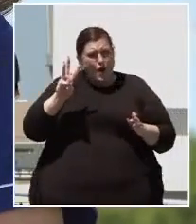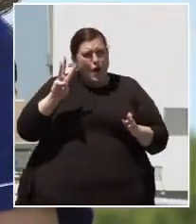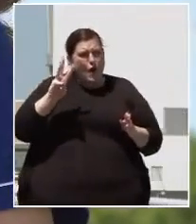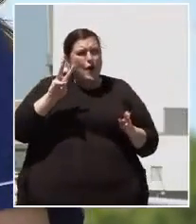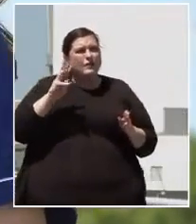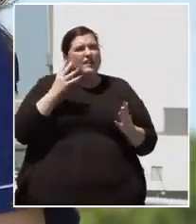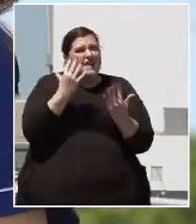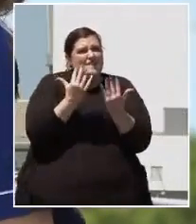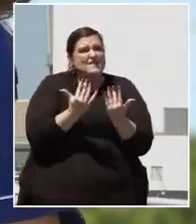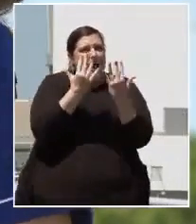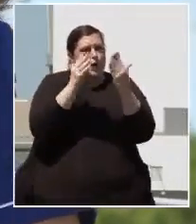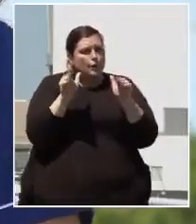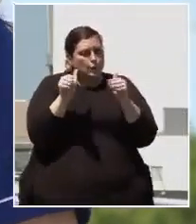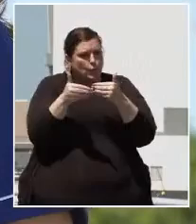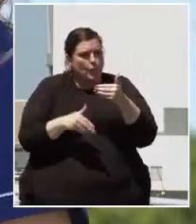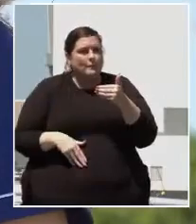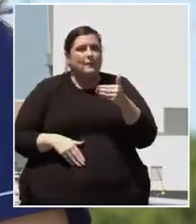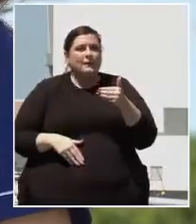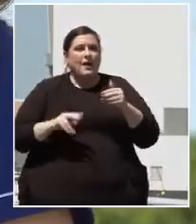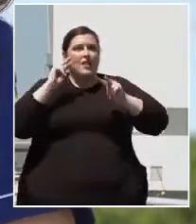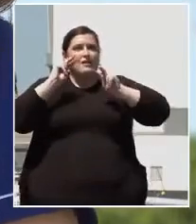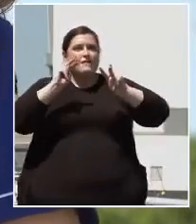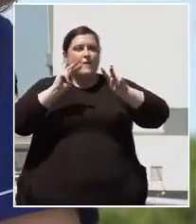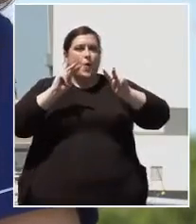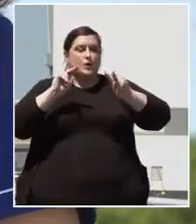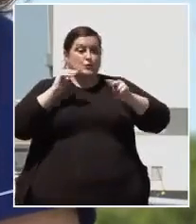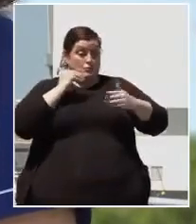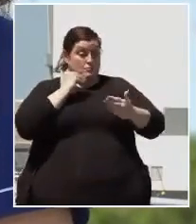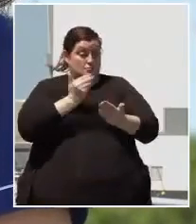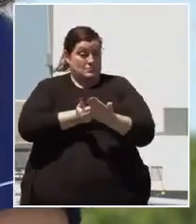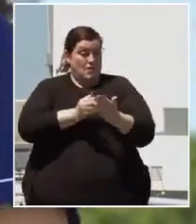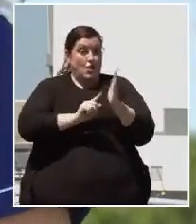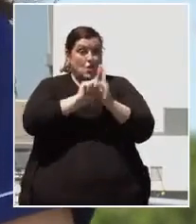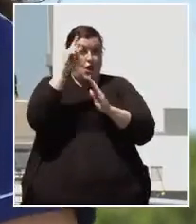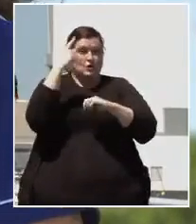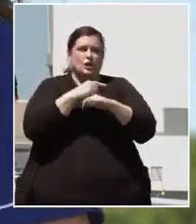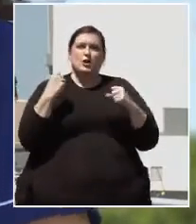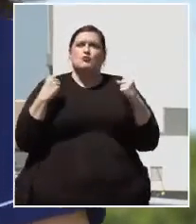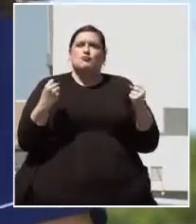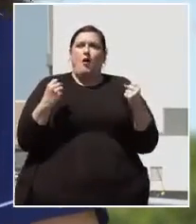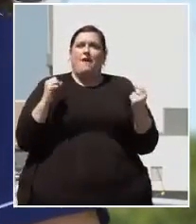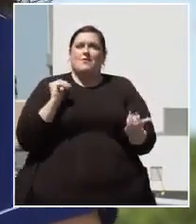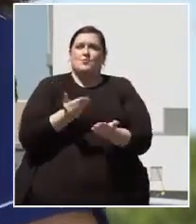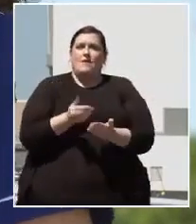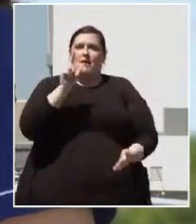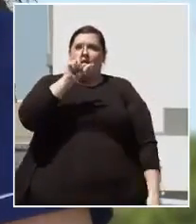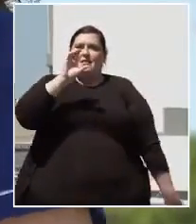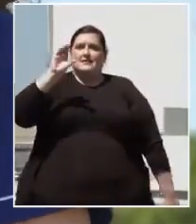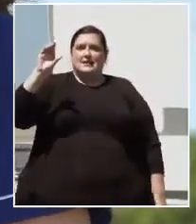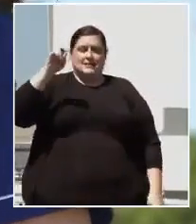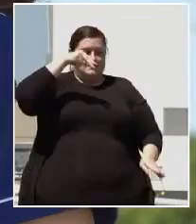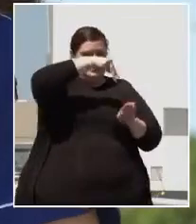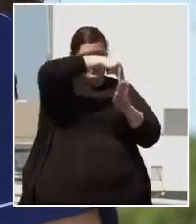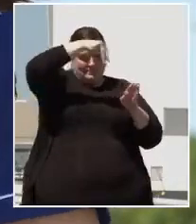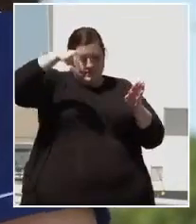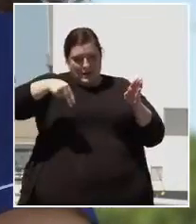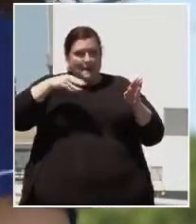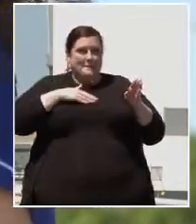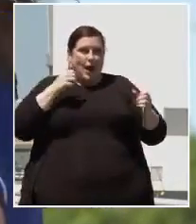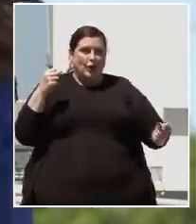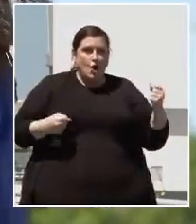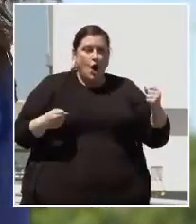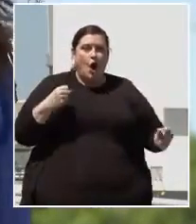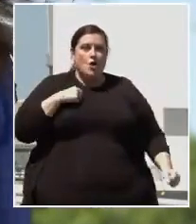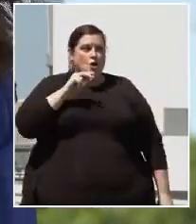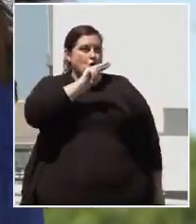room perspective I look forward to coming in on launch day driving into the LCC and stepping out of the car and